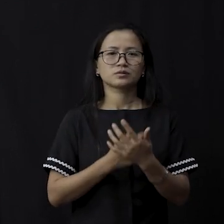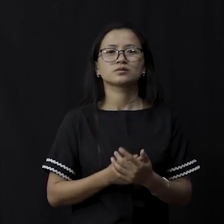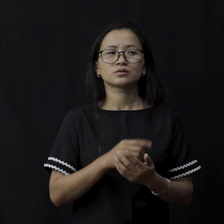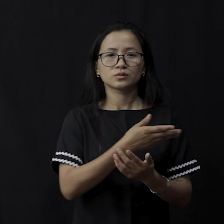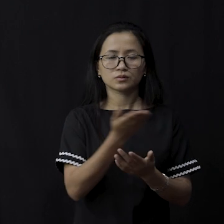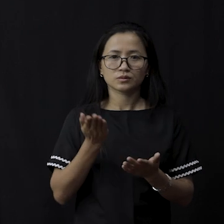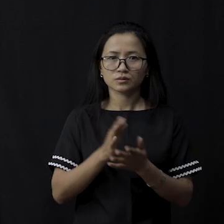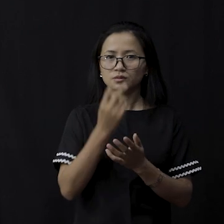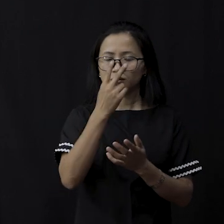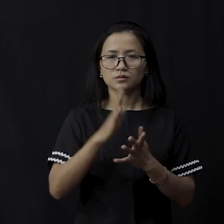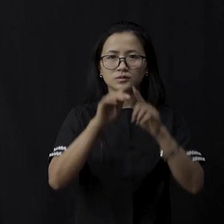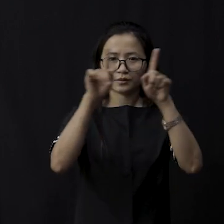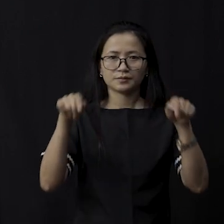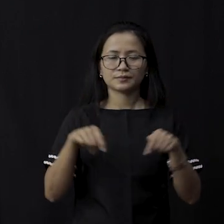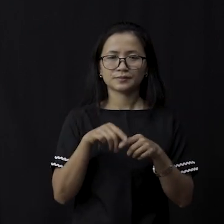carbohydrates. See,